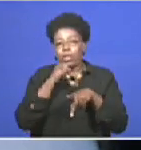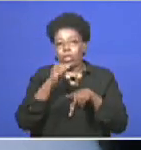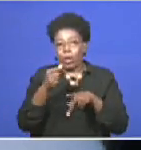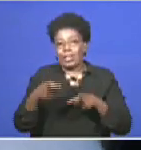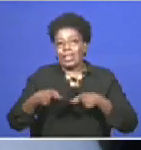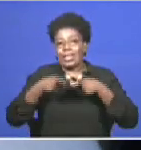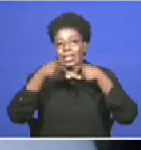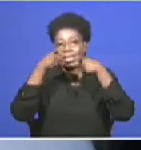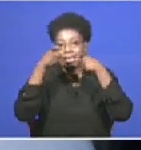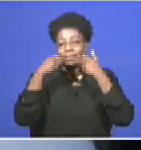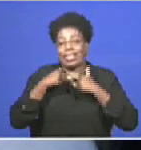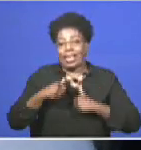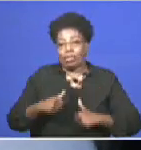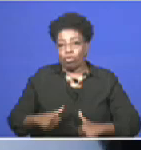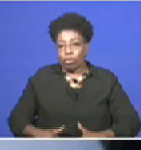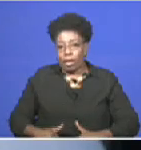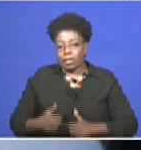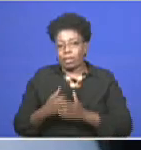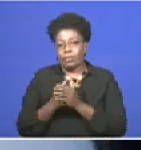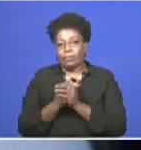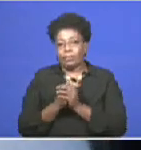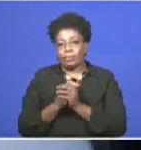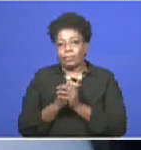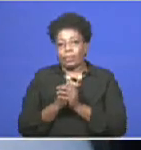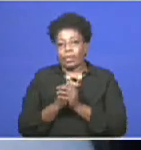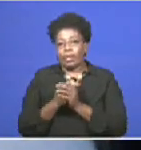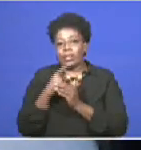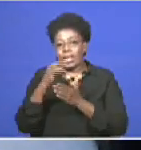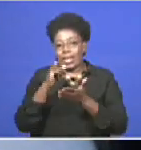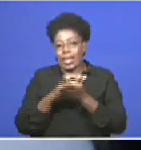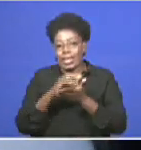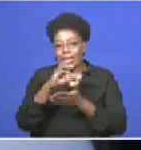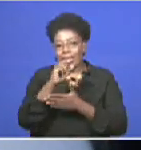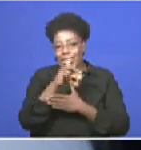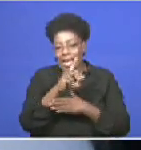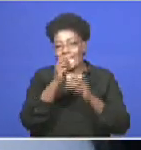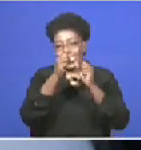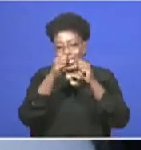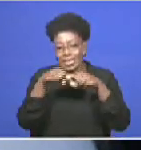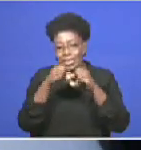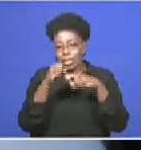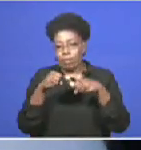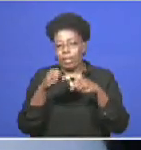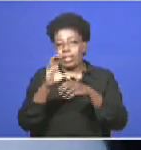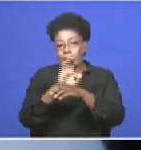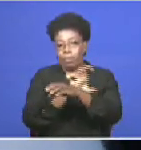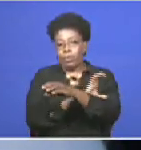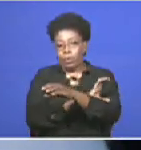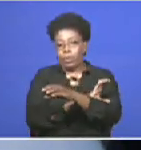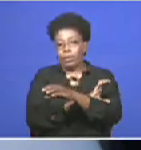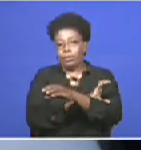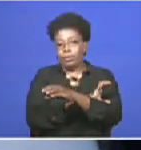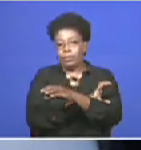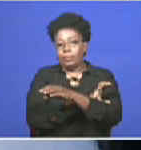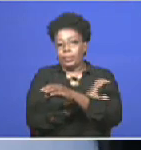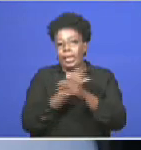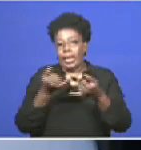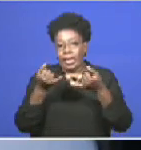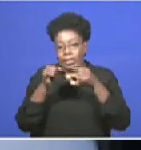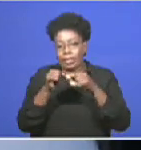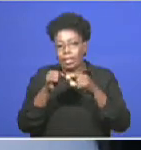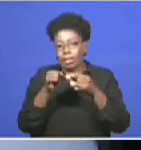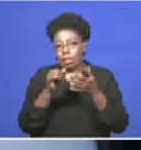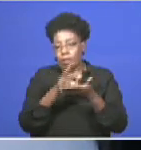address. Like I said, the CAD system, it's just a computerized incident